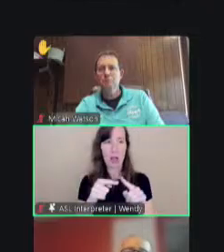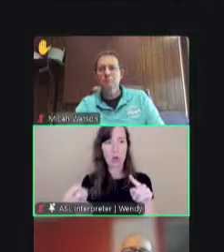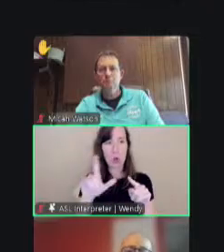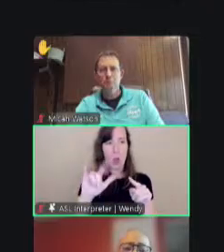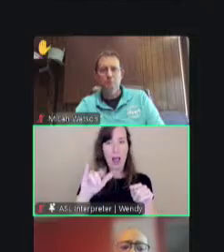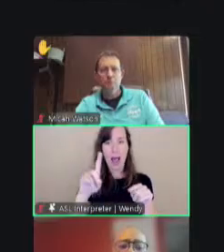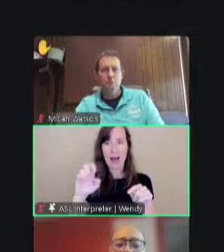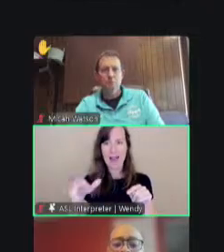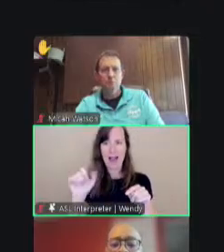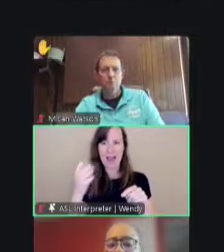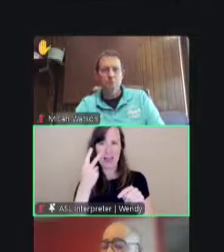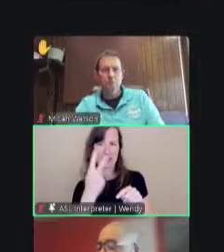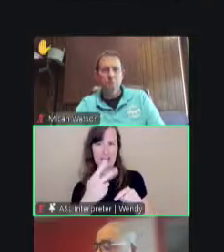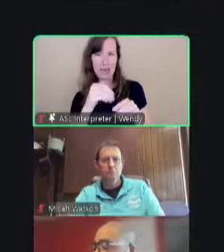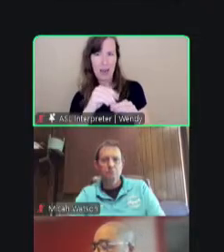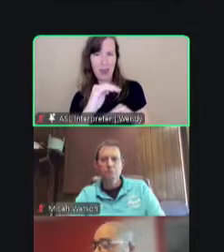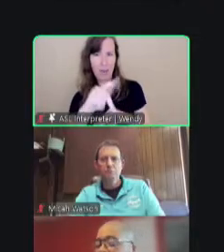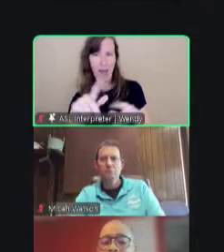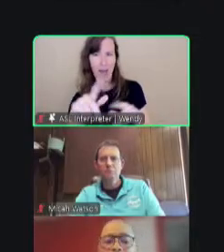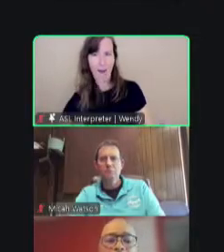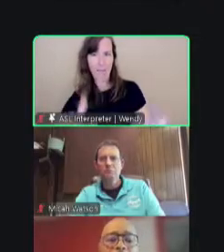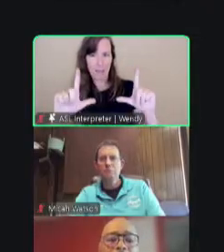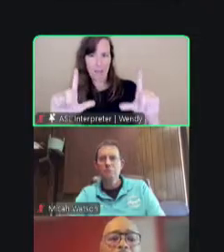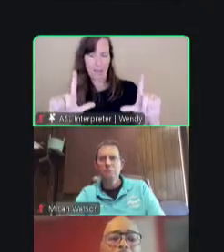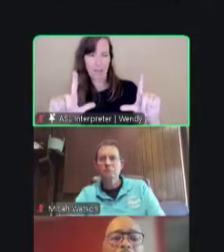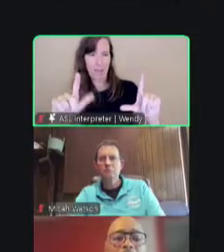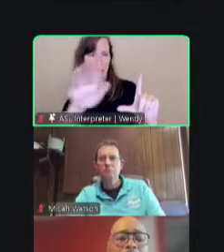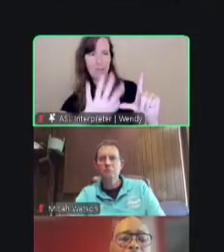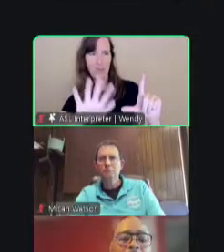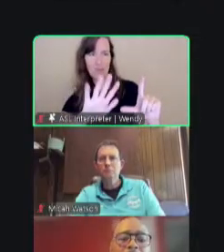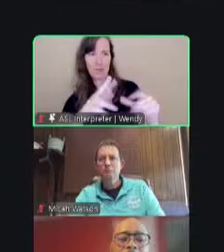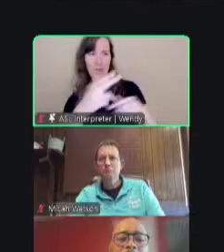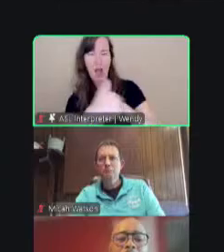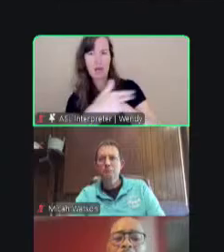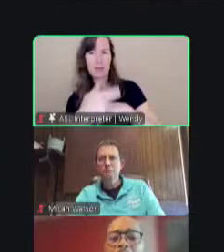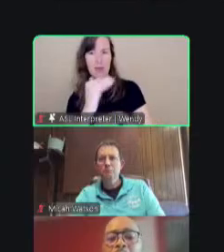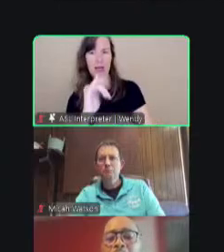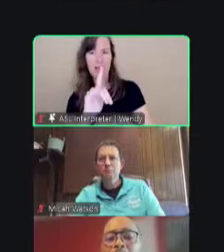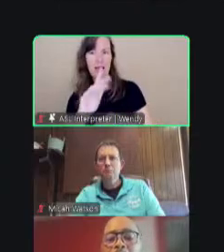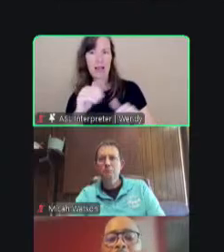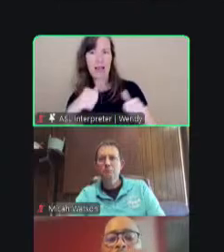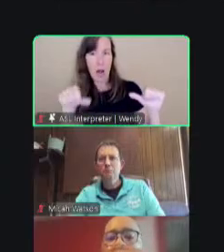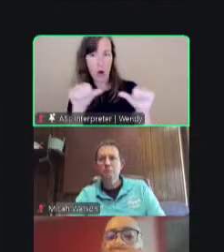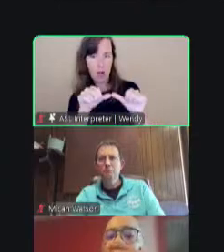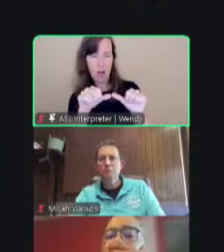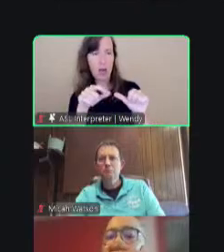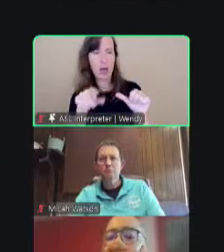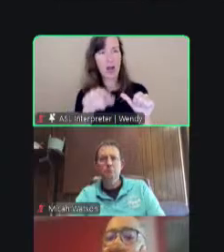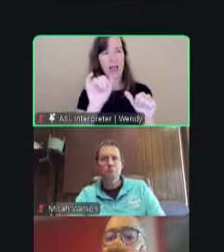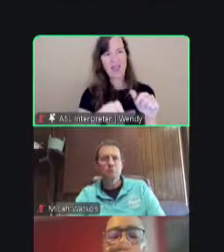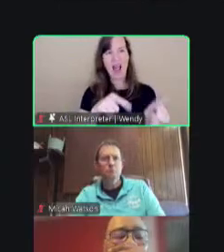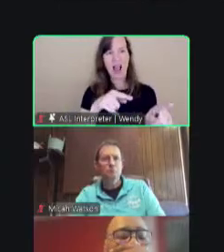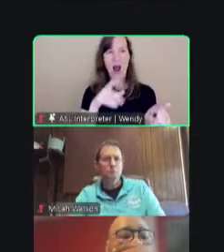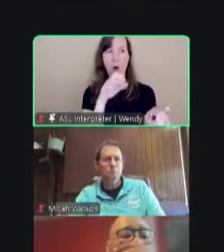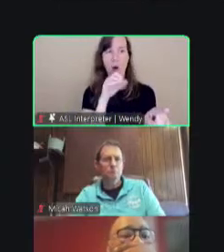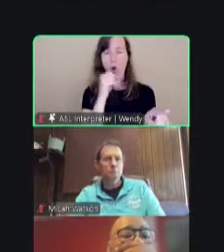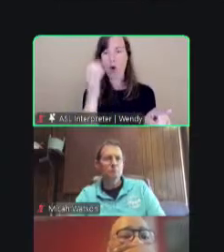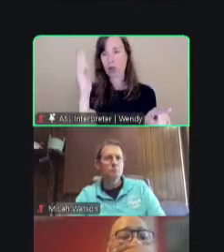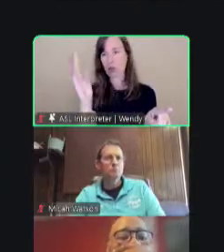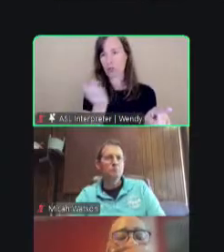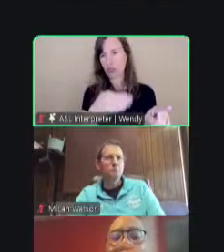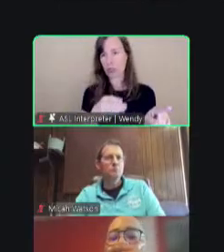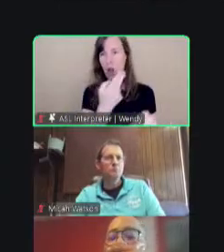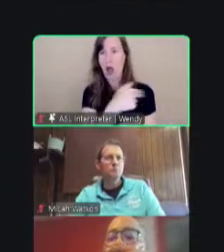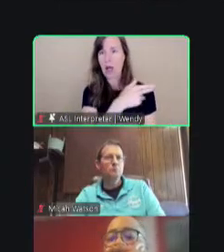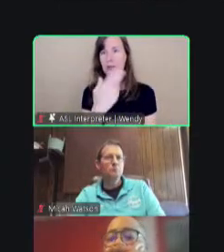here. So that's the developing Hospital Hill area. This is Hospital Hill Road going down Lydell, and